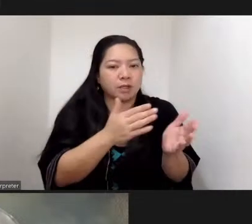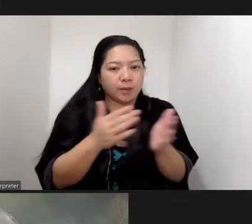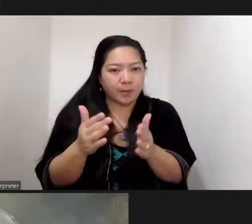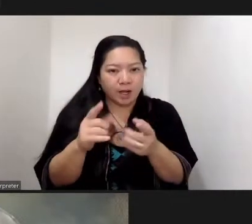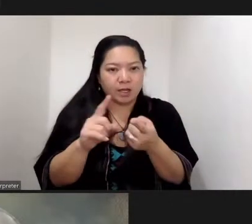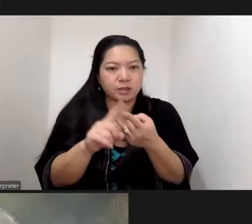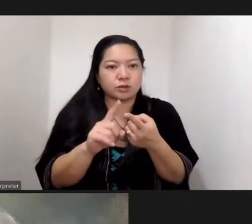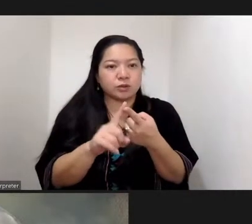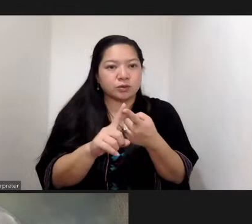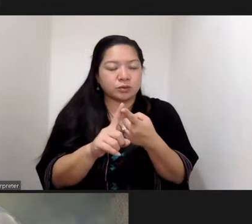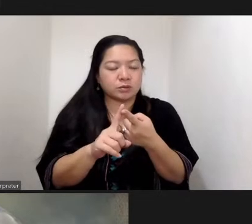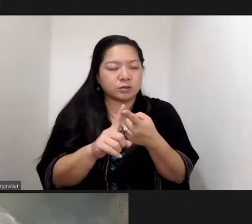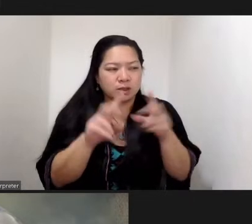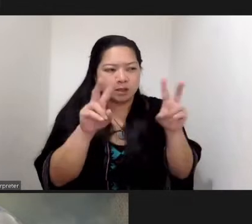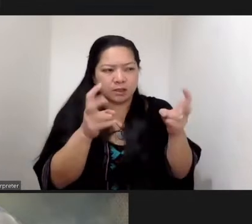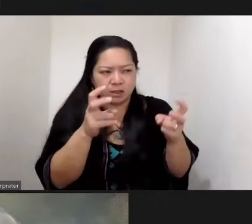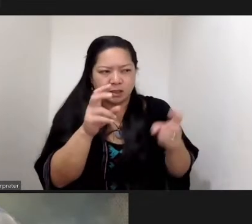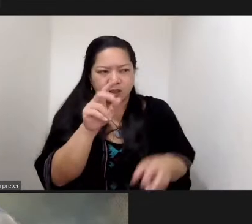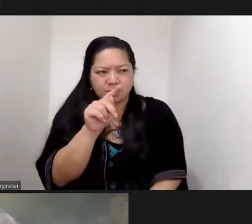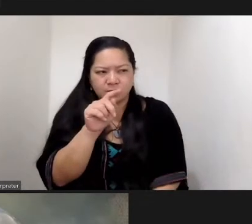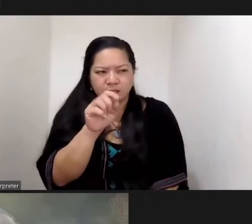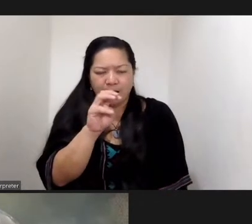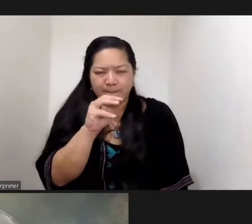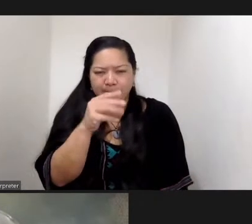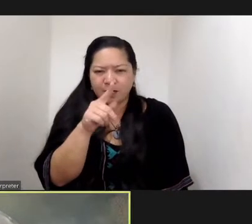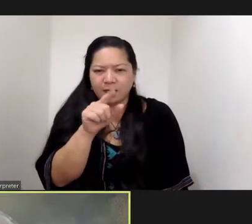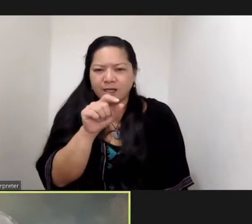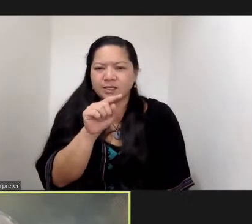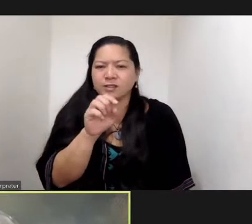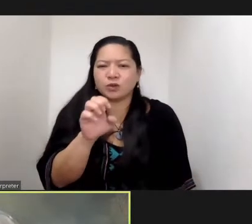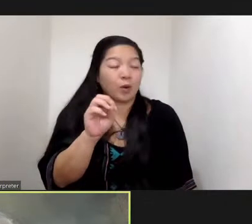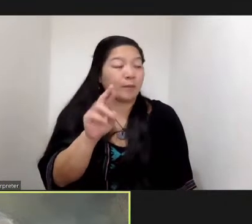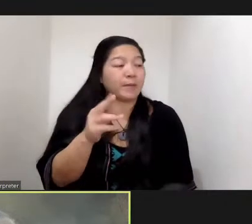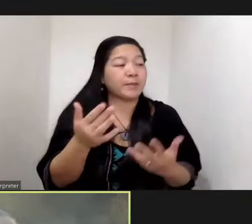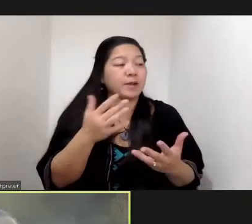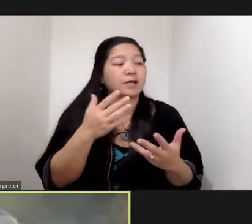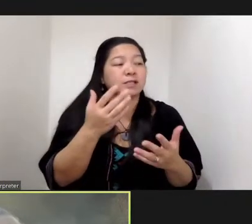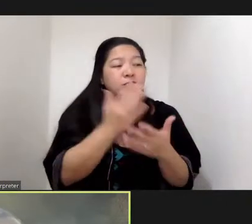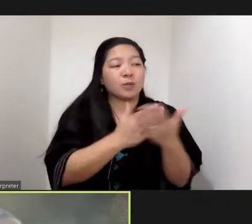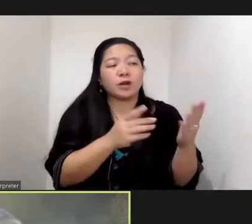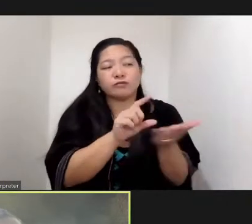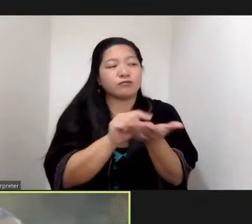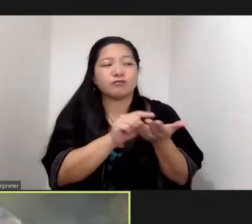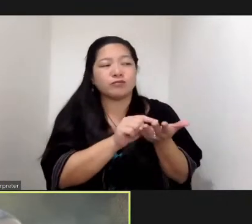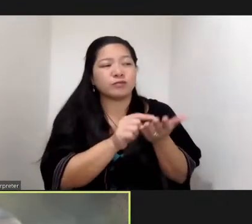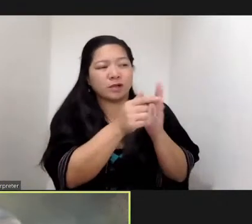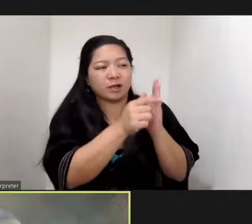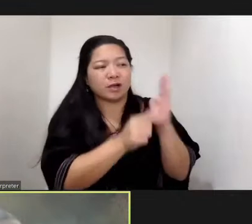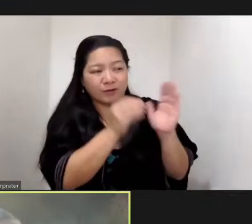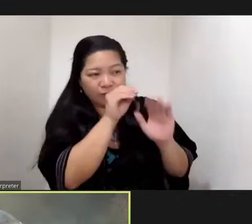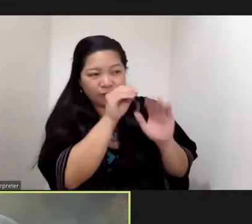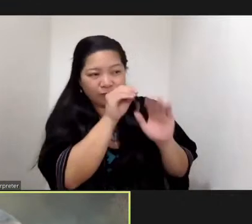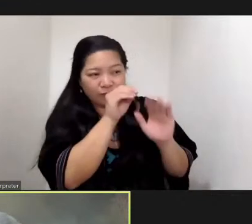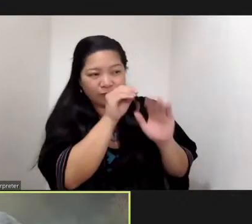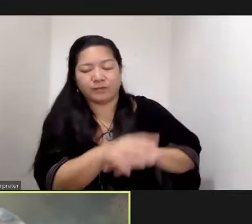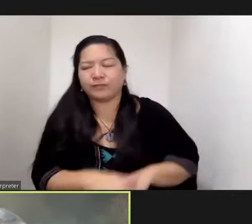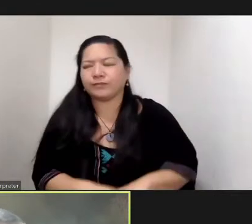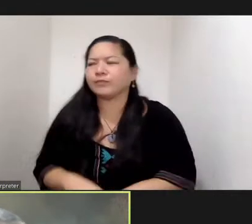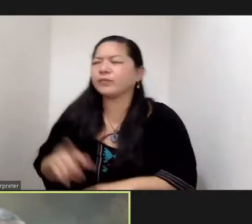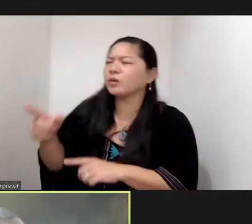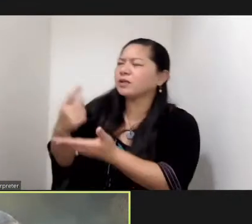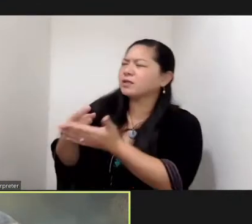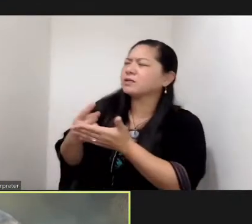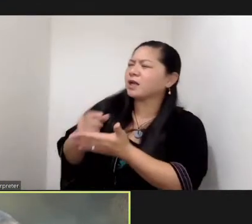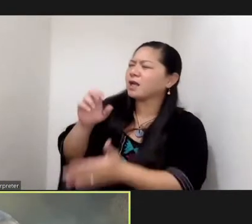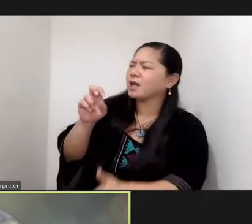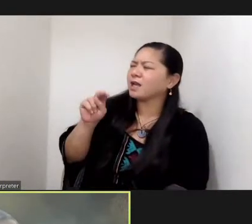the template moving forward? So the question should be, are you talking about a pandemic plan or an endemic plan?